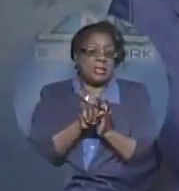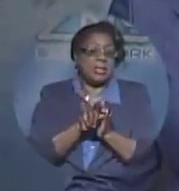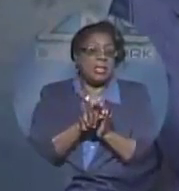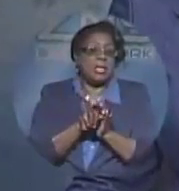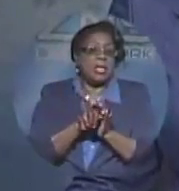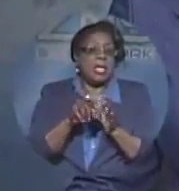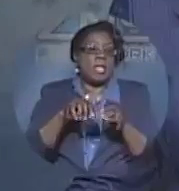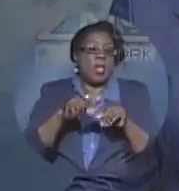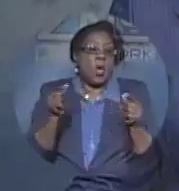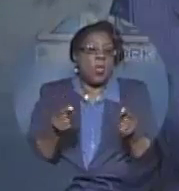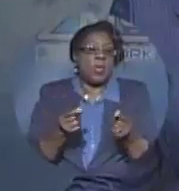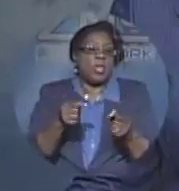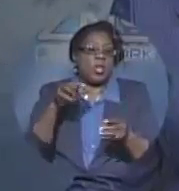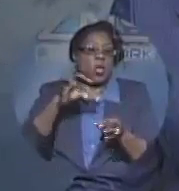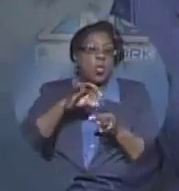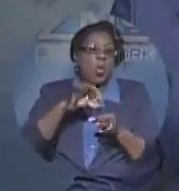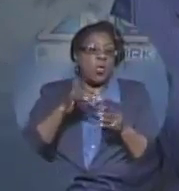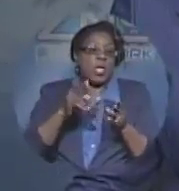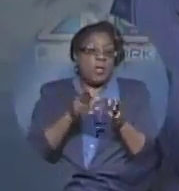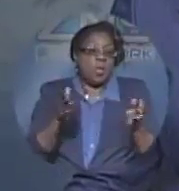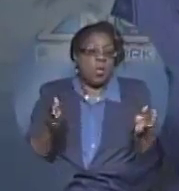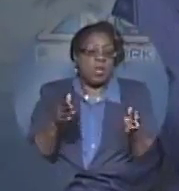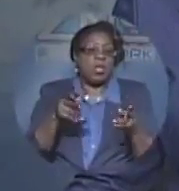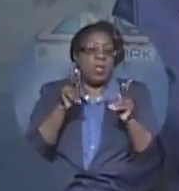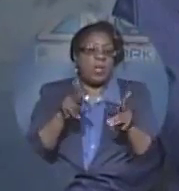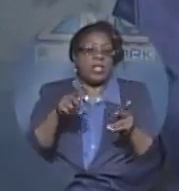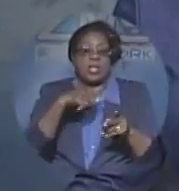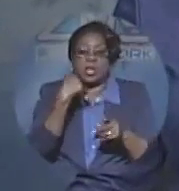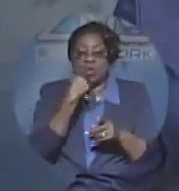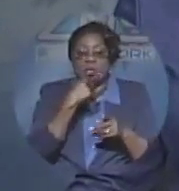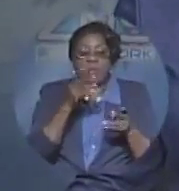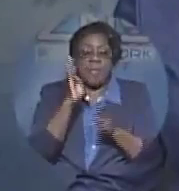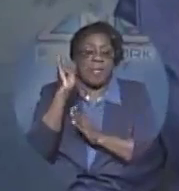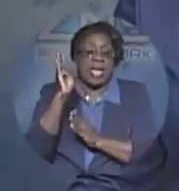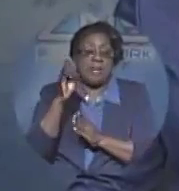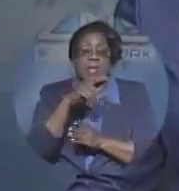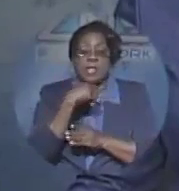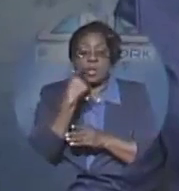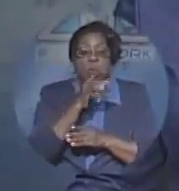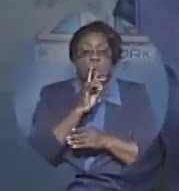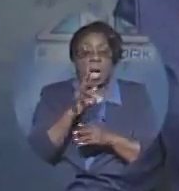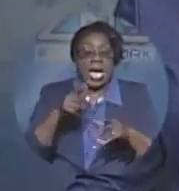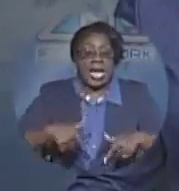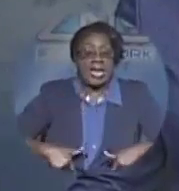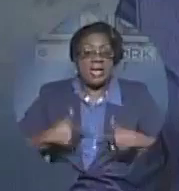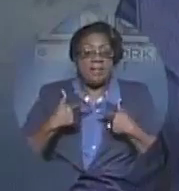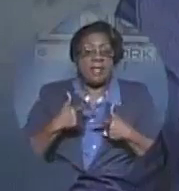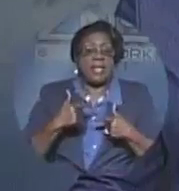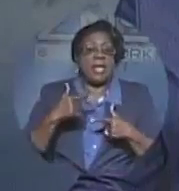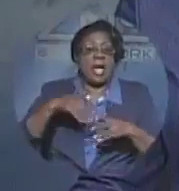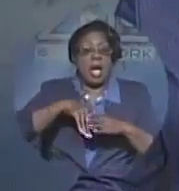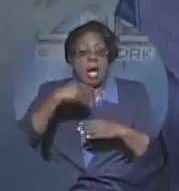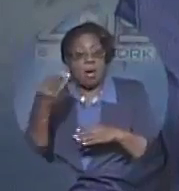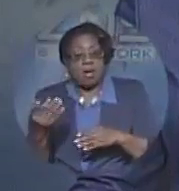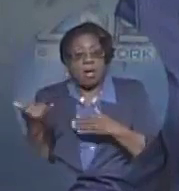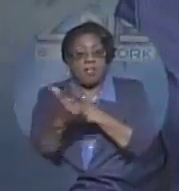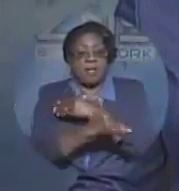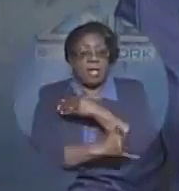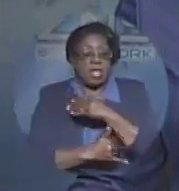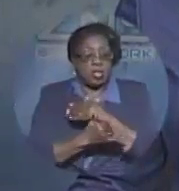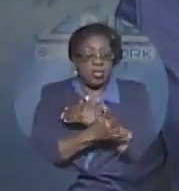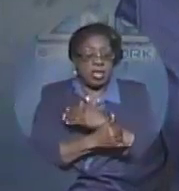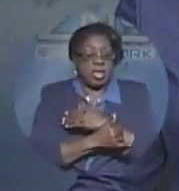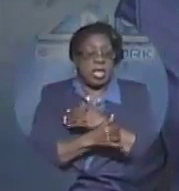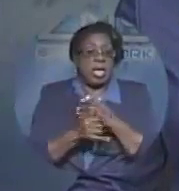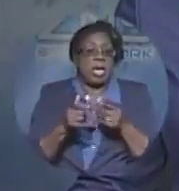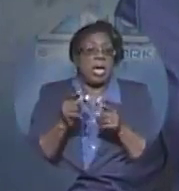the voting pool to eligible Bahamians abroad, and give the parliamentary commissioner the power to appoint government officials overseas